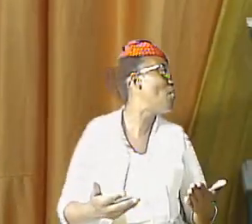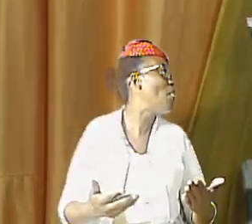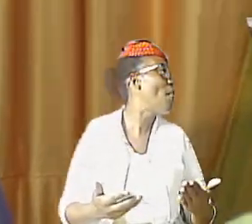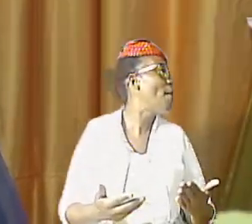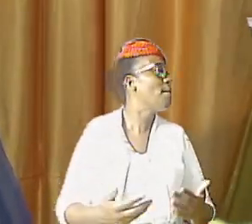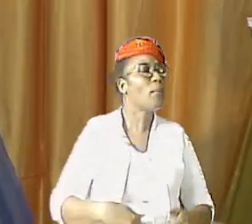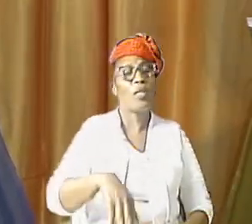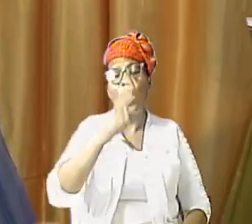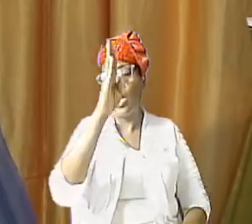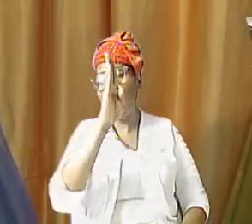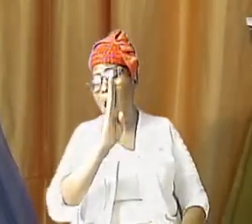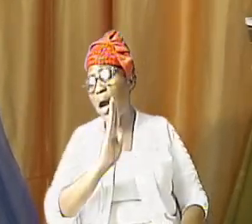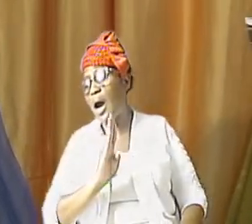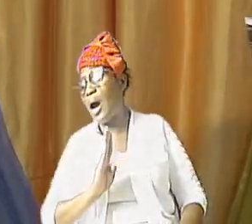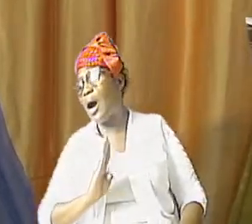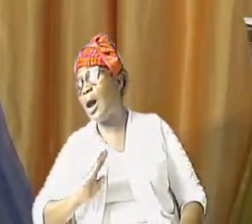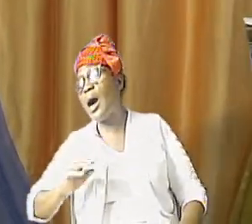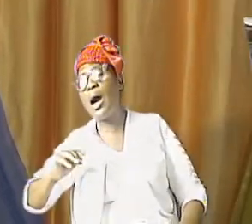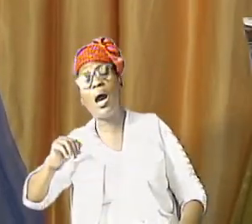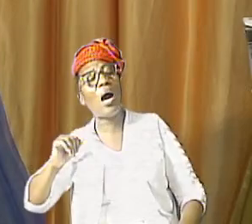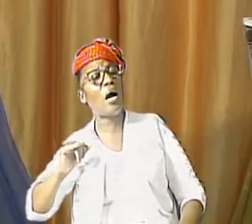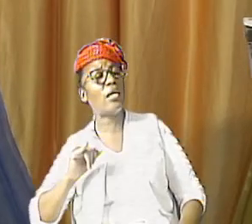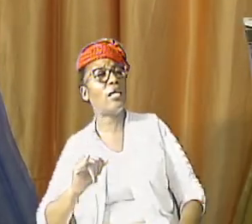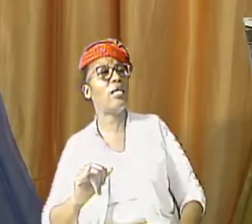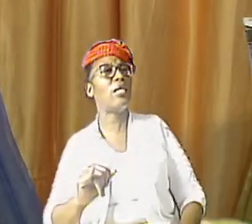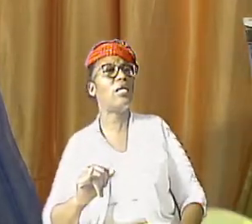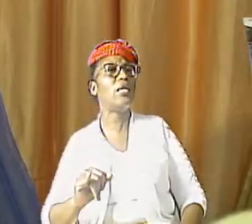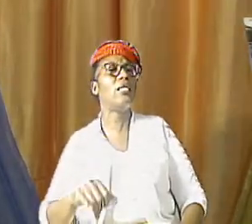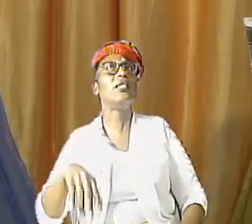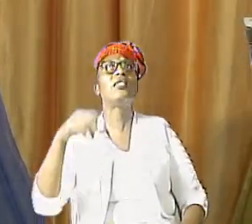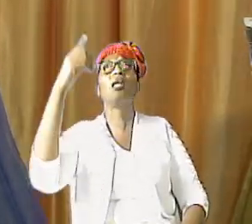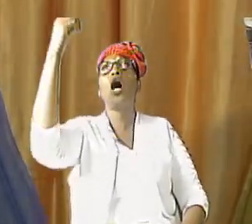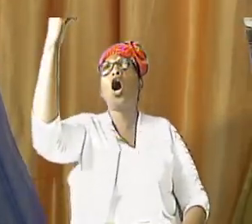is already here.